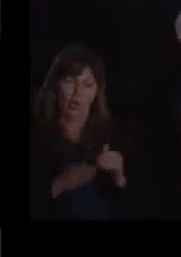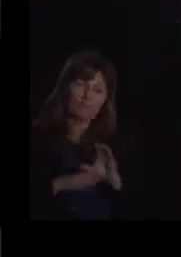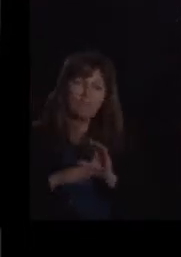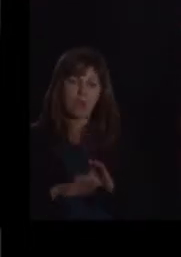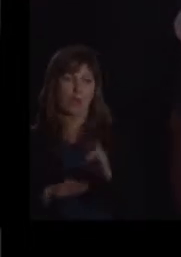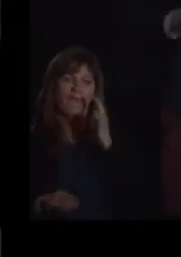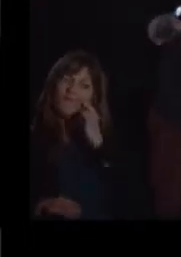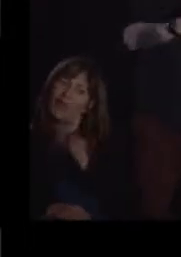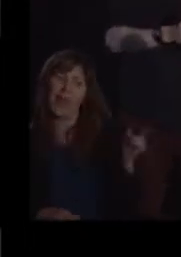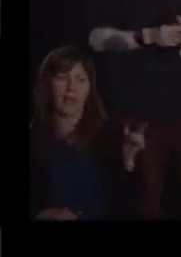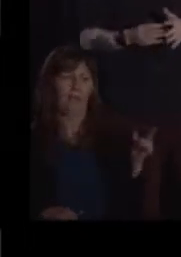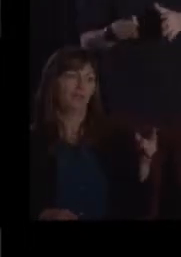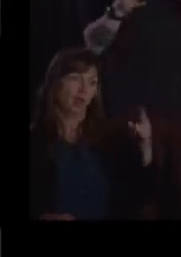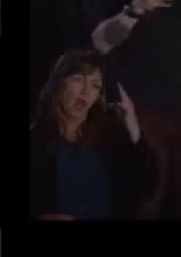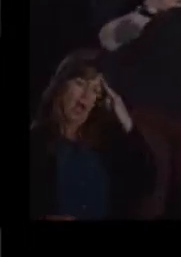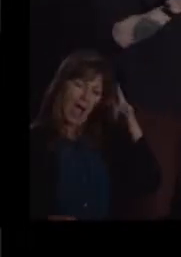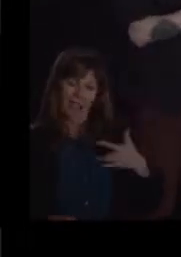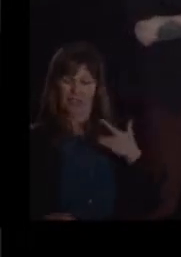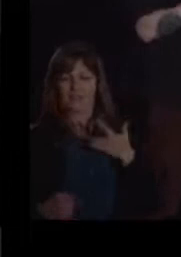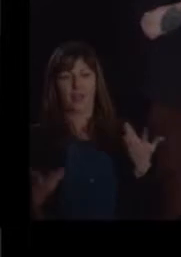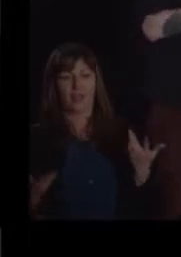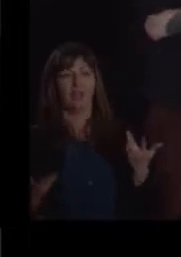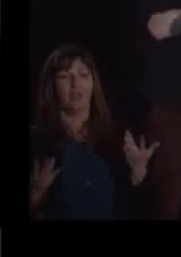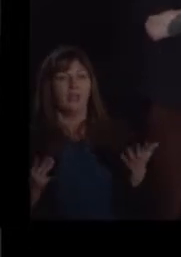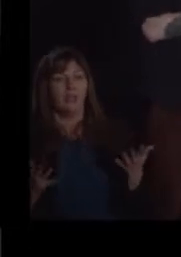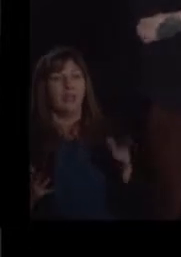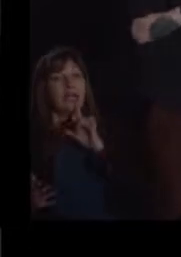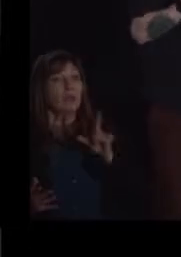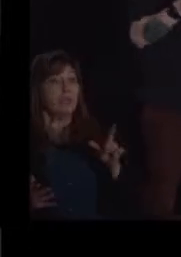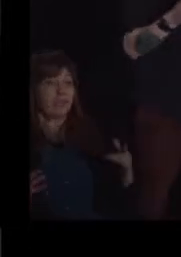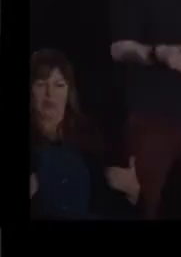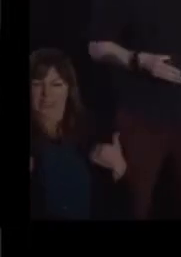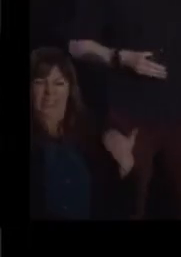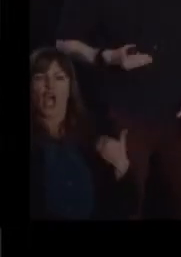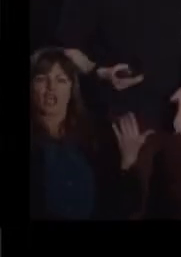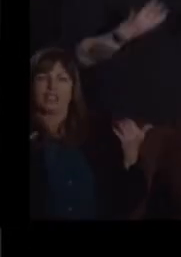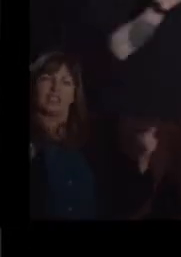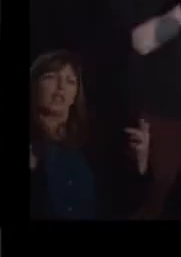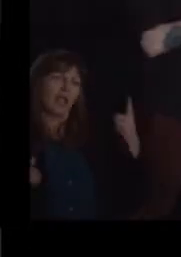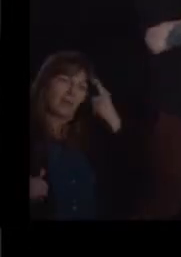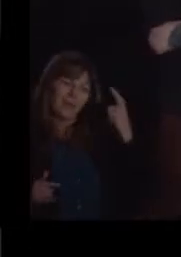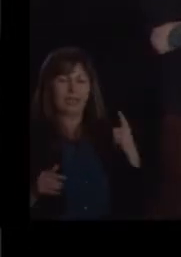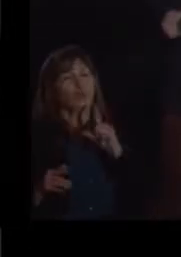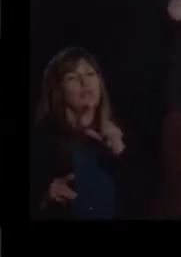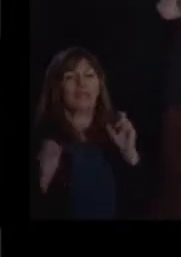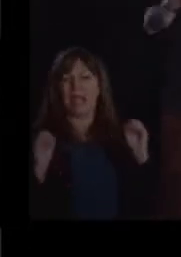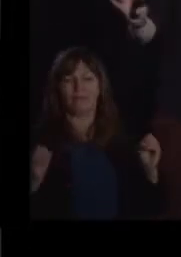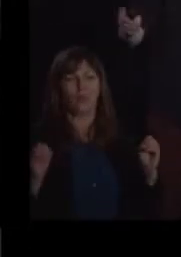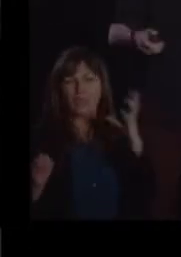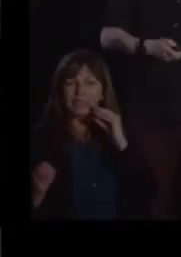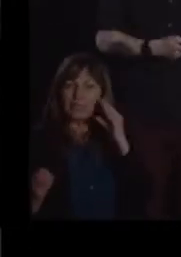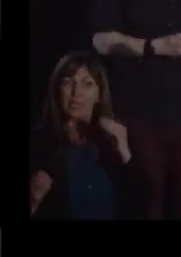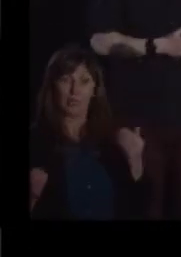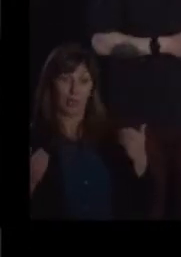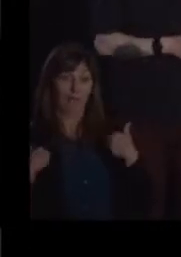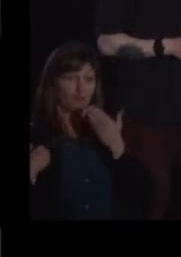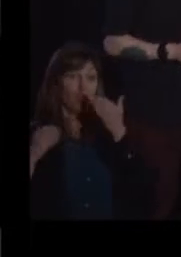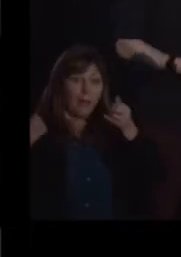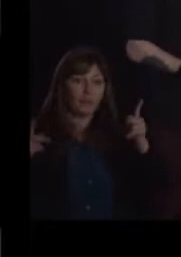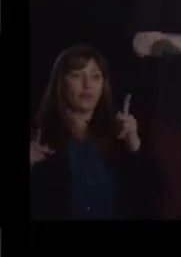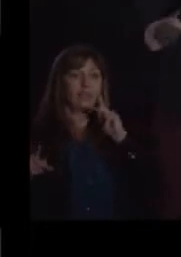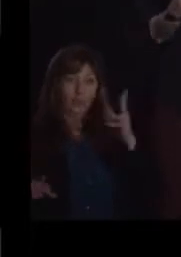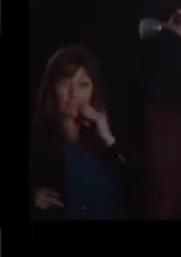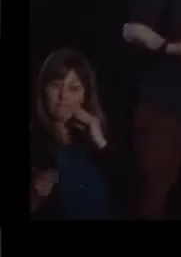You know, in my head, I'm still that young upstart from Leicester in the Midlands, not being too great at anything. So to have these opportunities, never, ever, ever want to